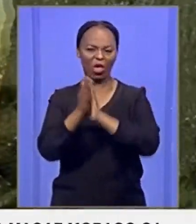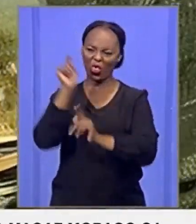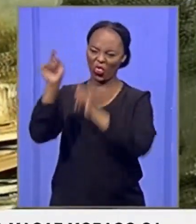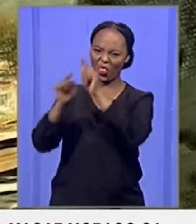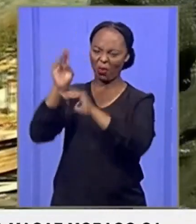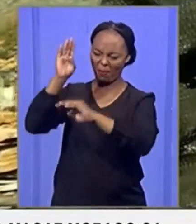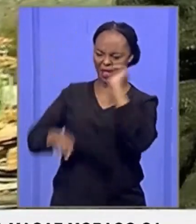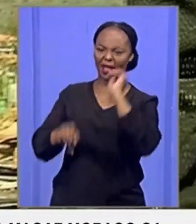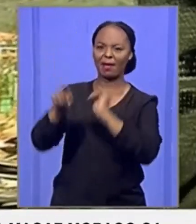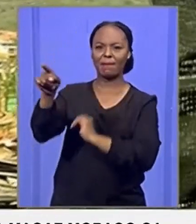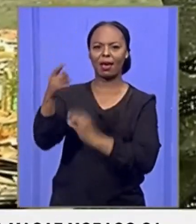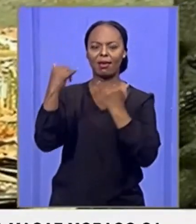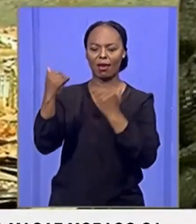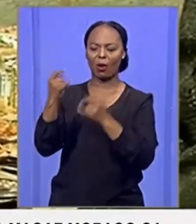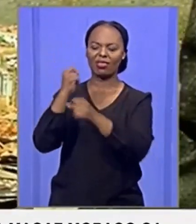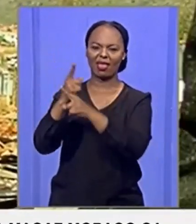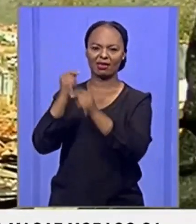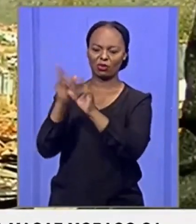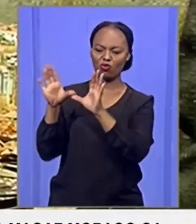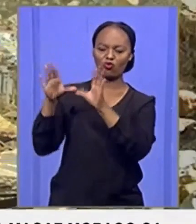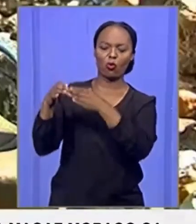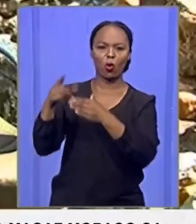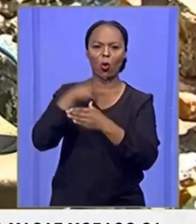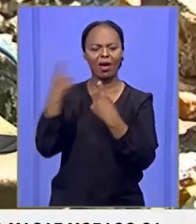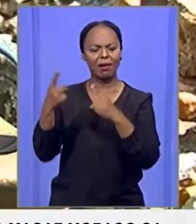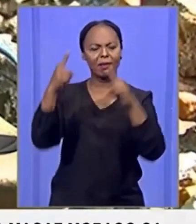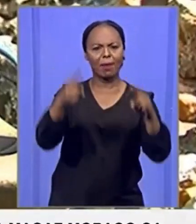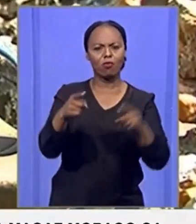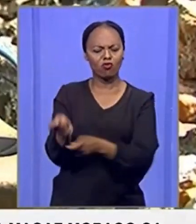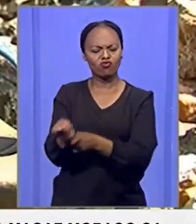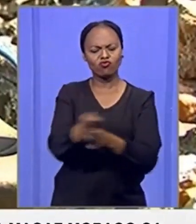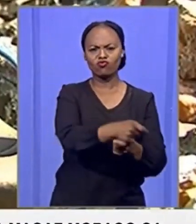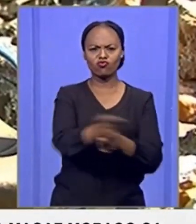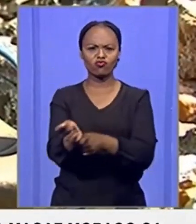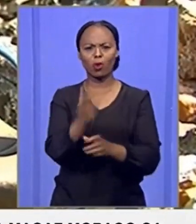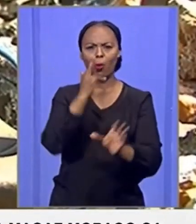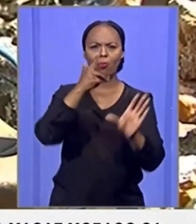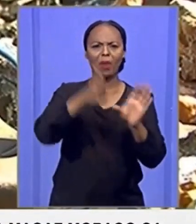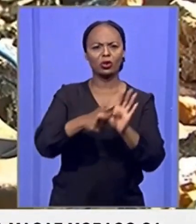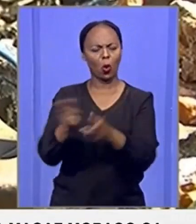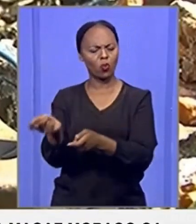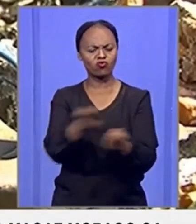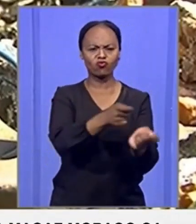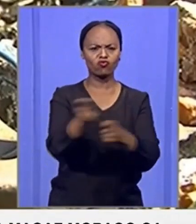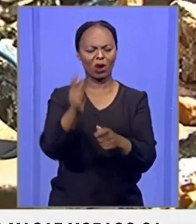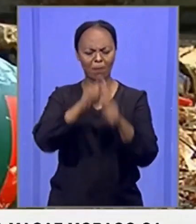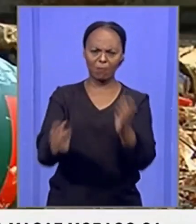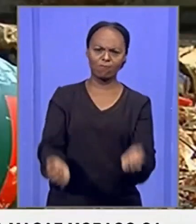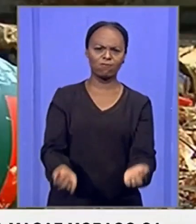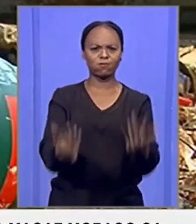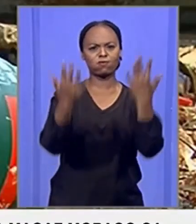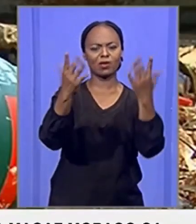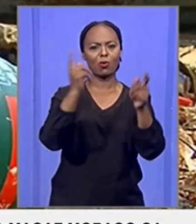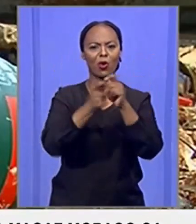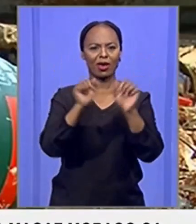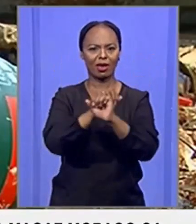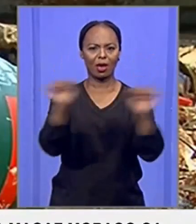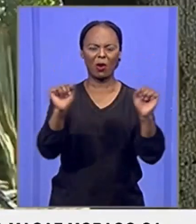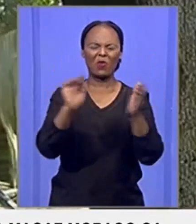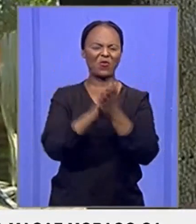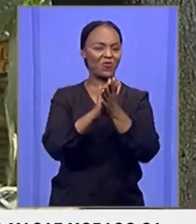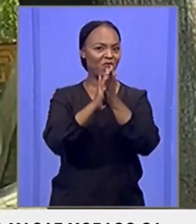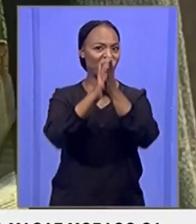tikologong ye ka go tšhela mekhukhu ya bona ka petrol le go ikgotetša ka mollo. Mekhukhu ye 25 e swele